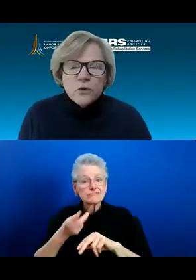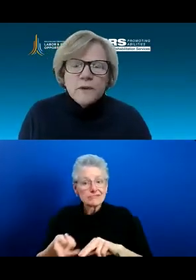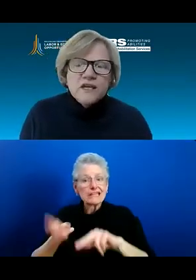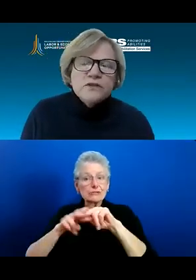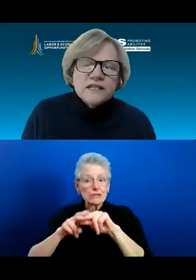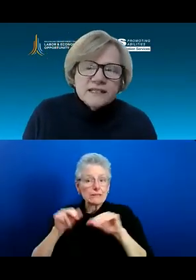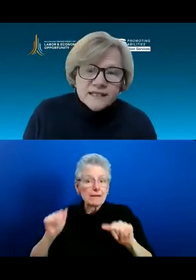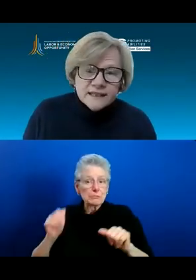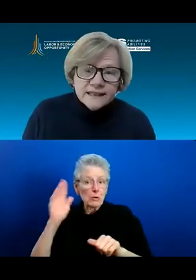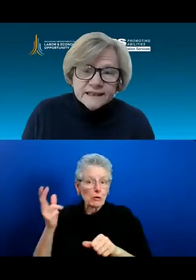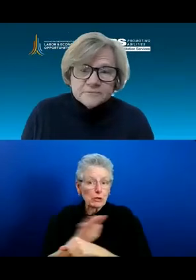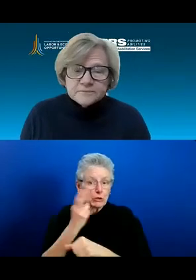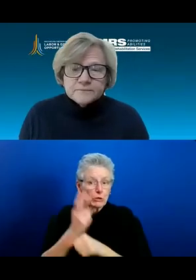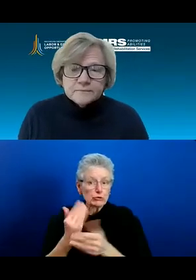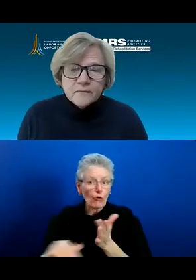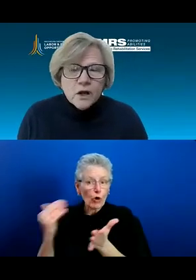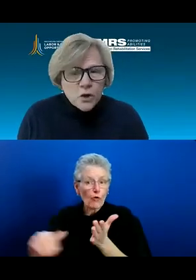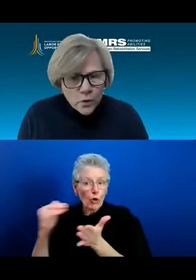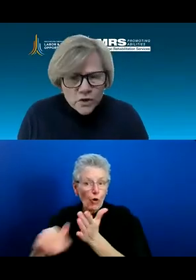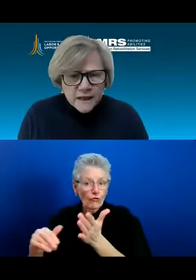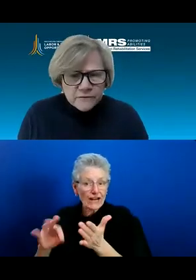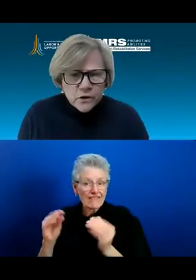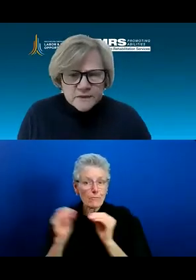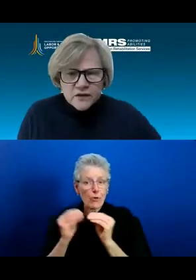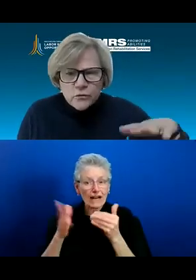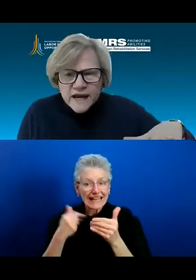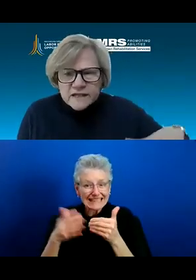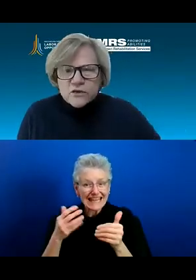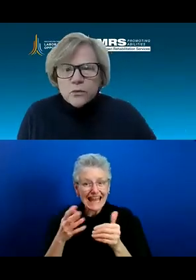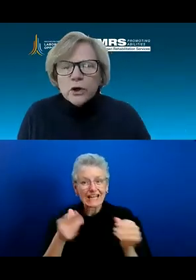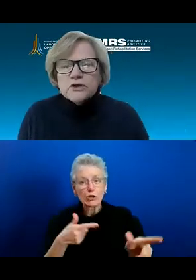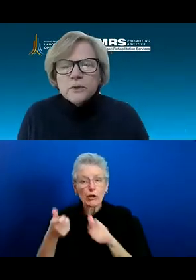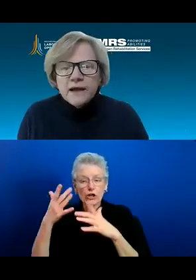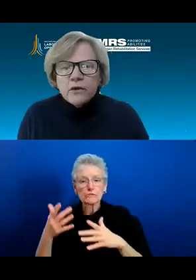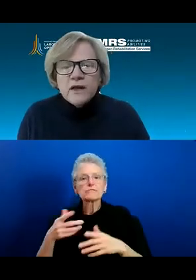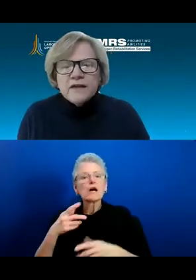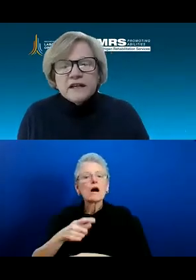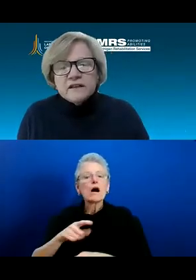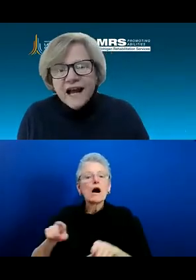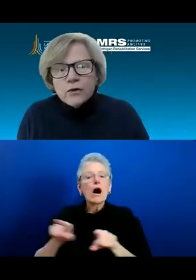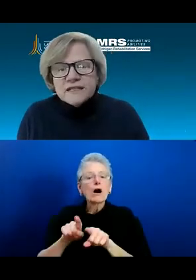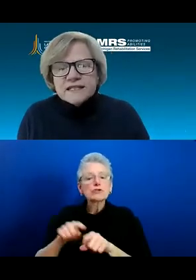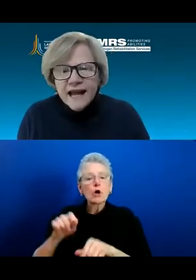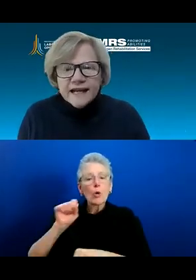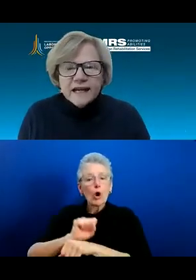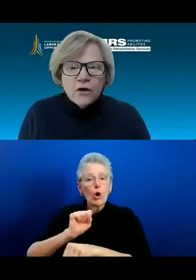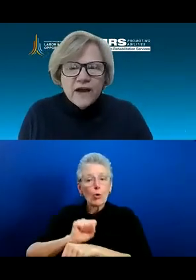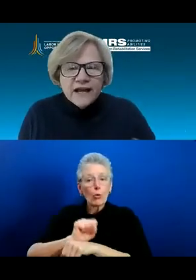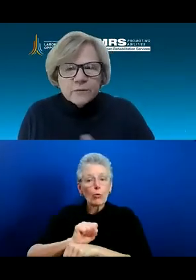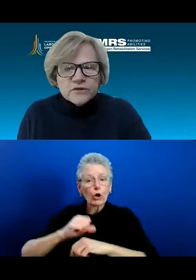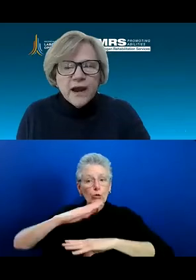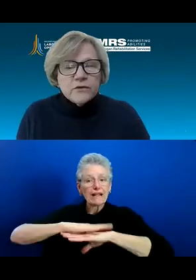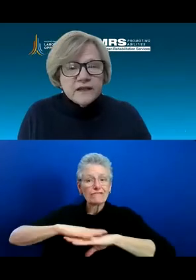that it will be used consistently. Work platforms can raise the work to a level that allows sliding